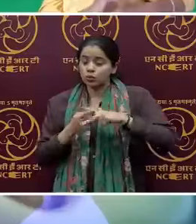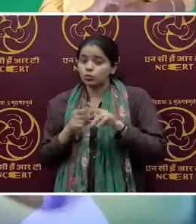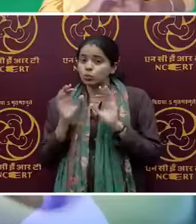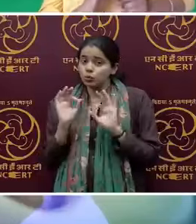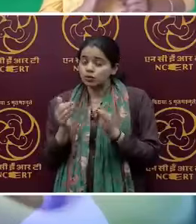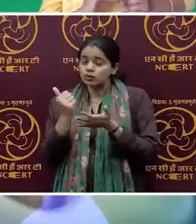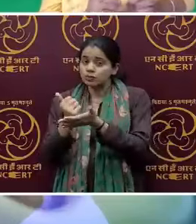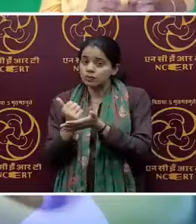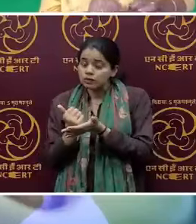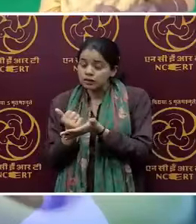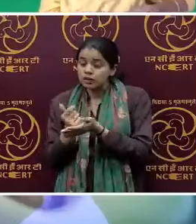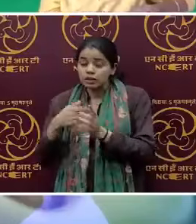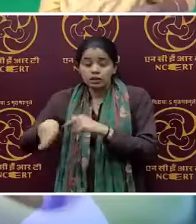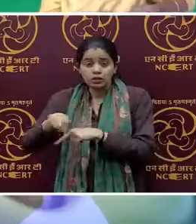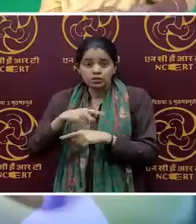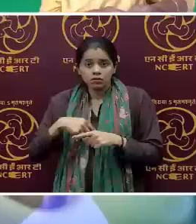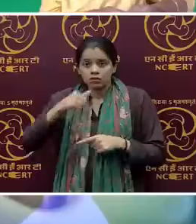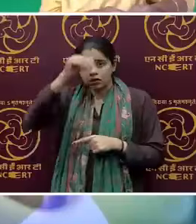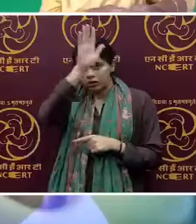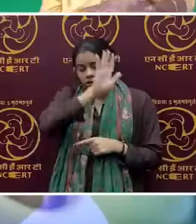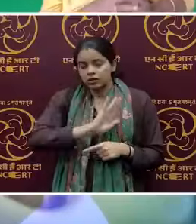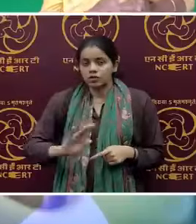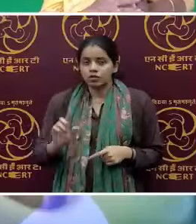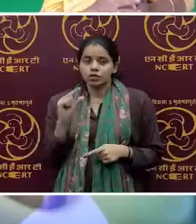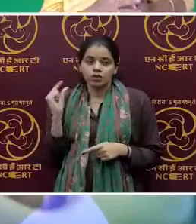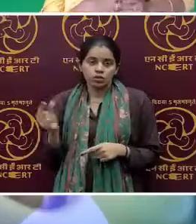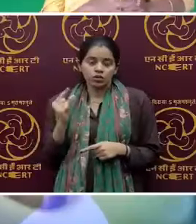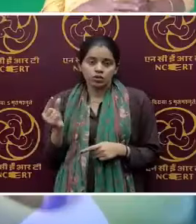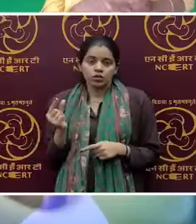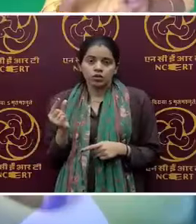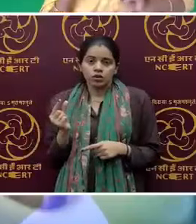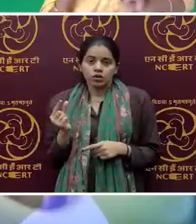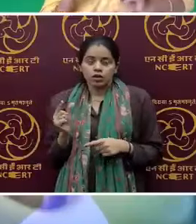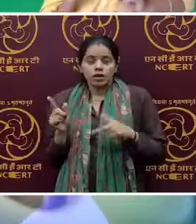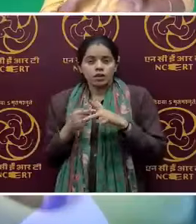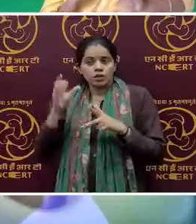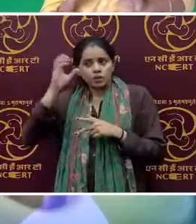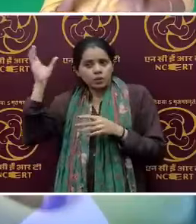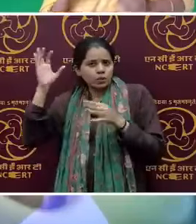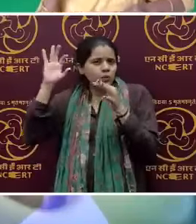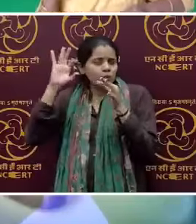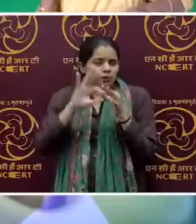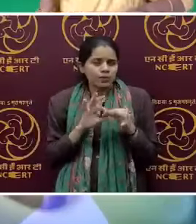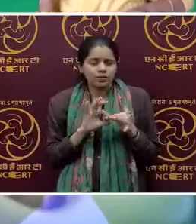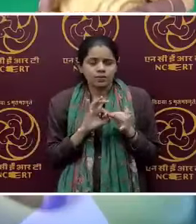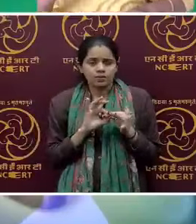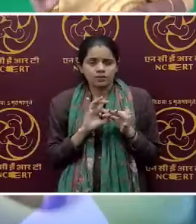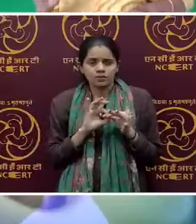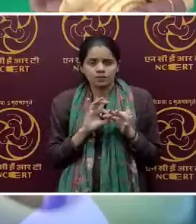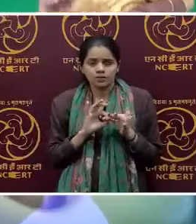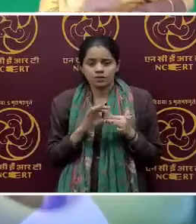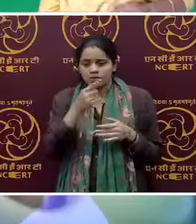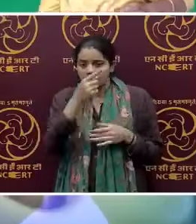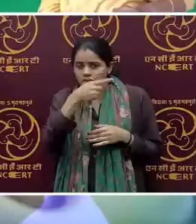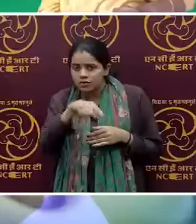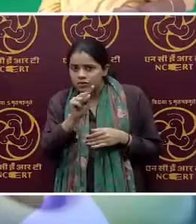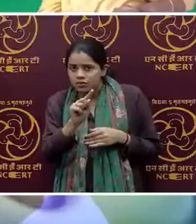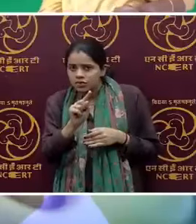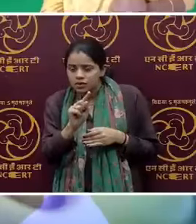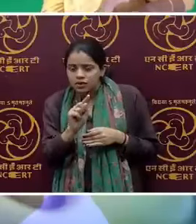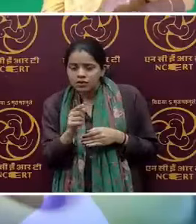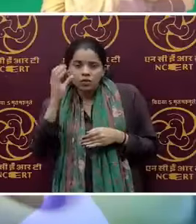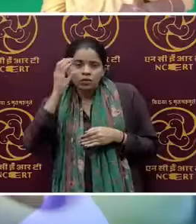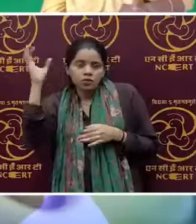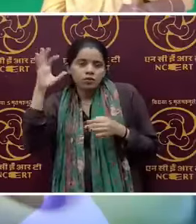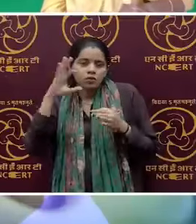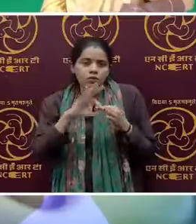again being done in India, and is very contextual, and is very right for the Indian context.